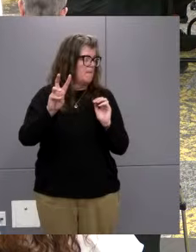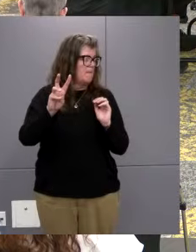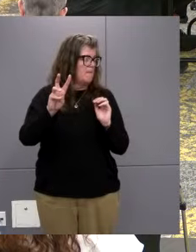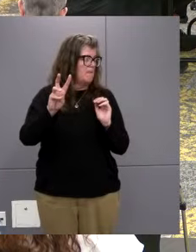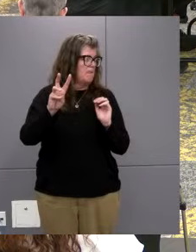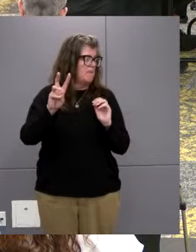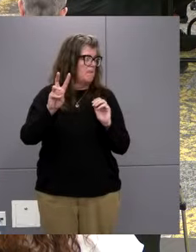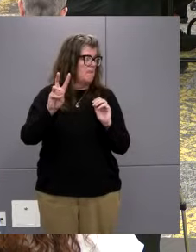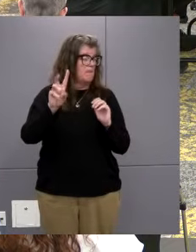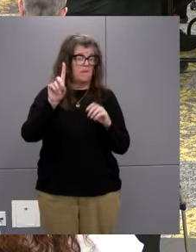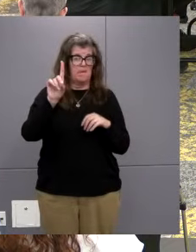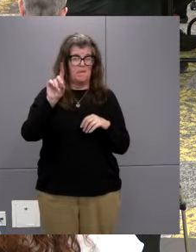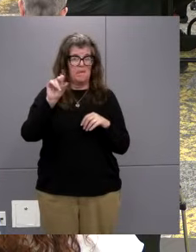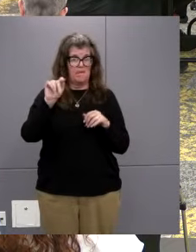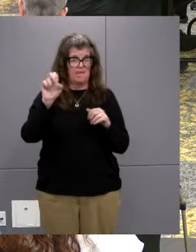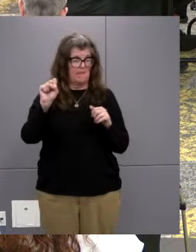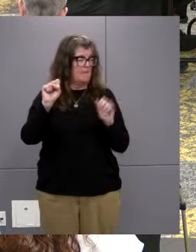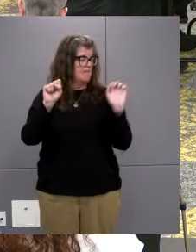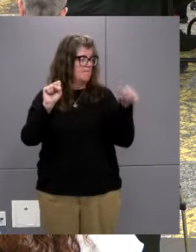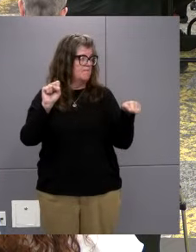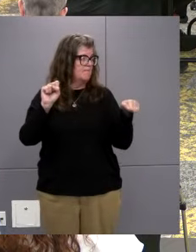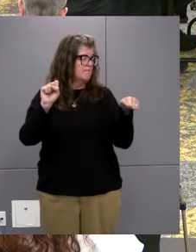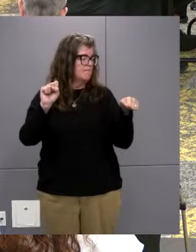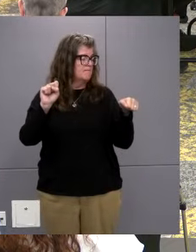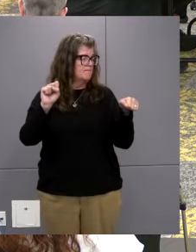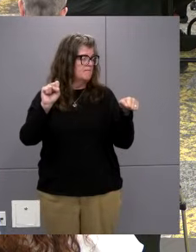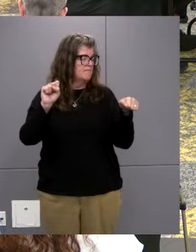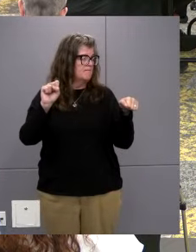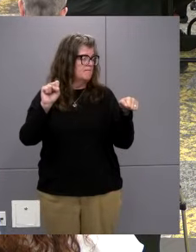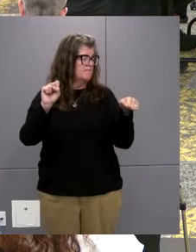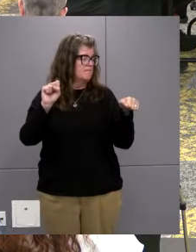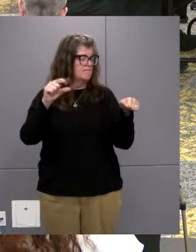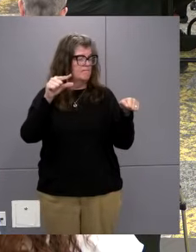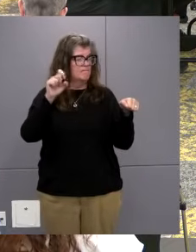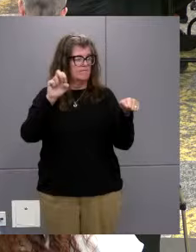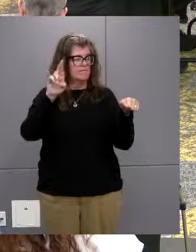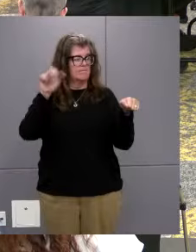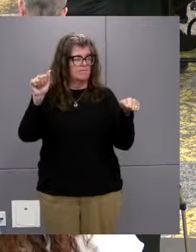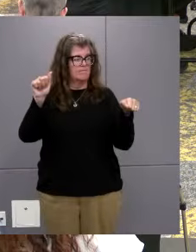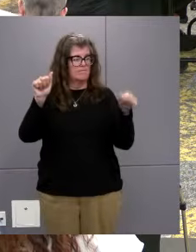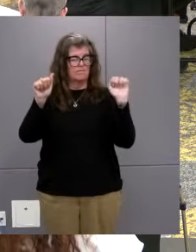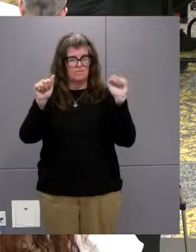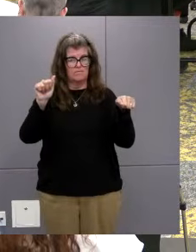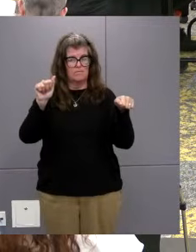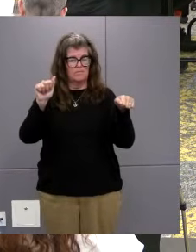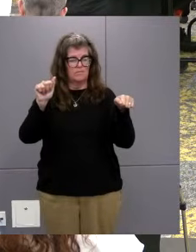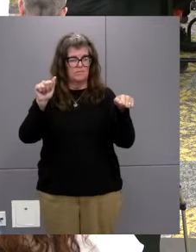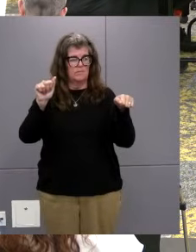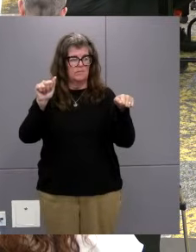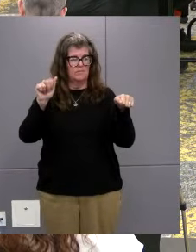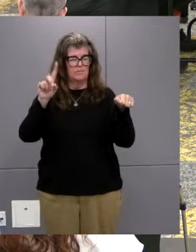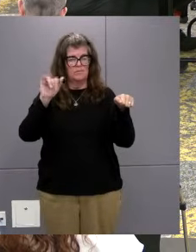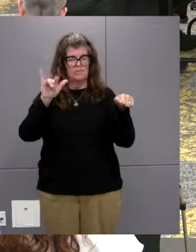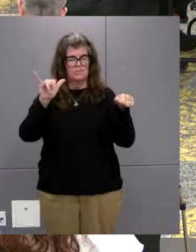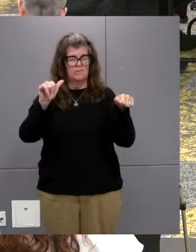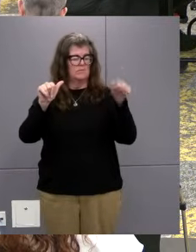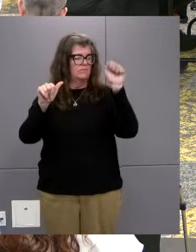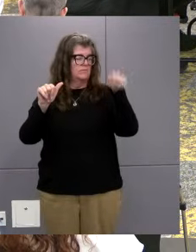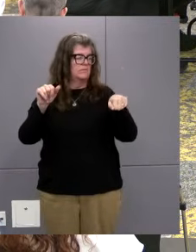Trustee Dotson? Yes. Trustee Guerra? Yes. Trustee Daly?